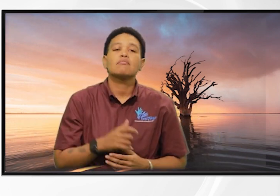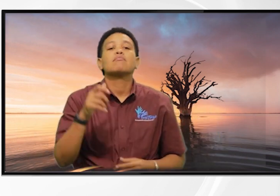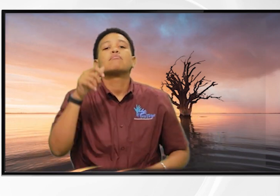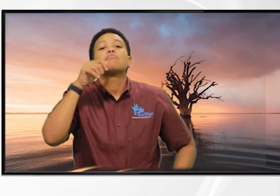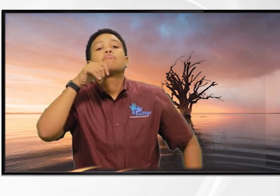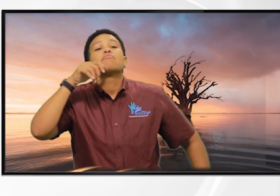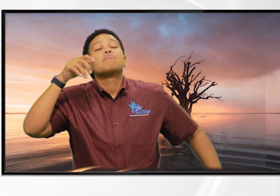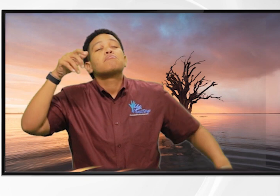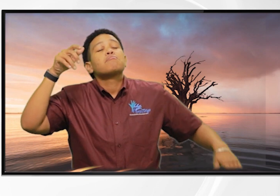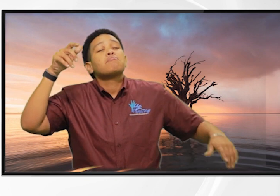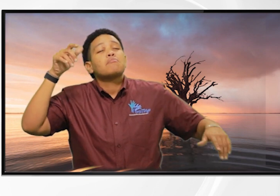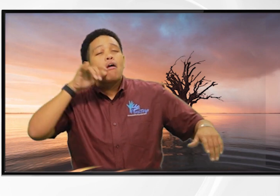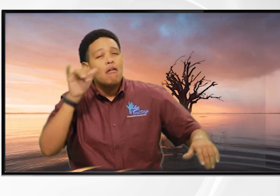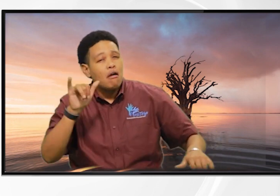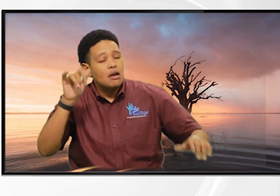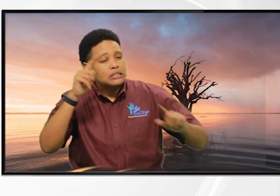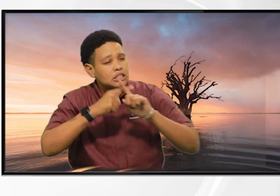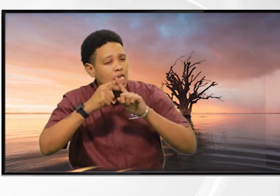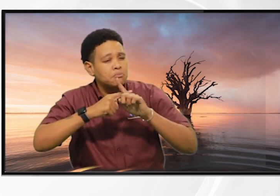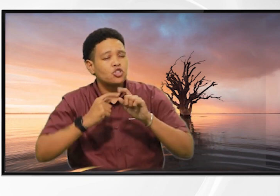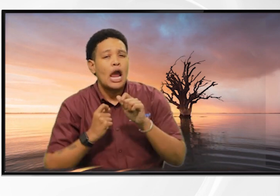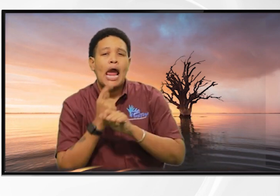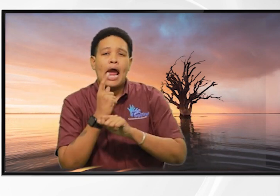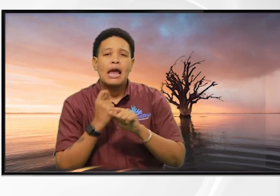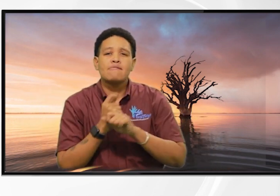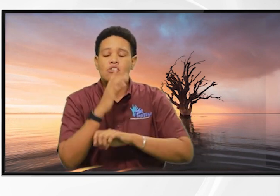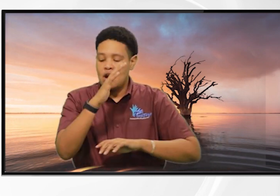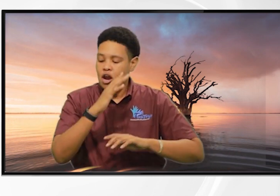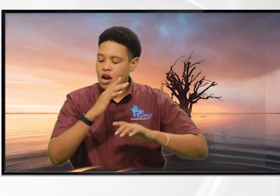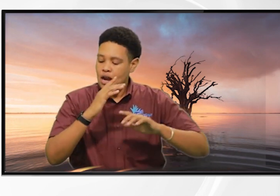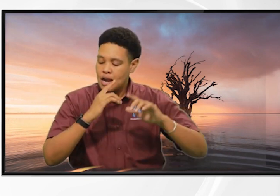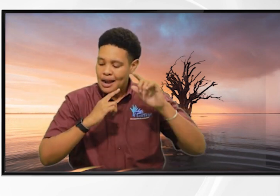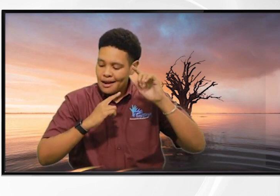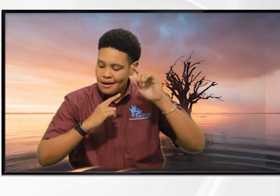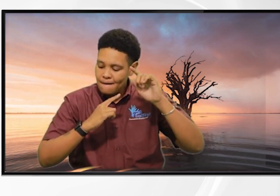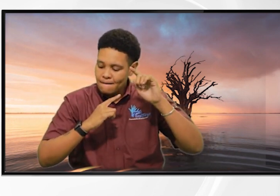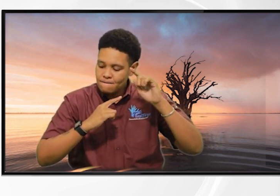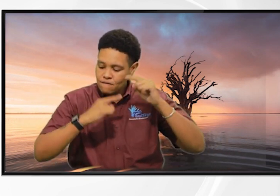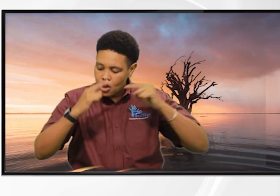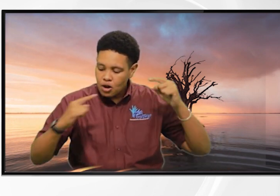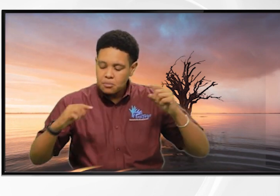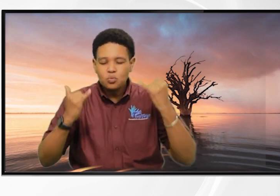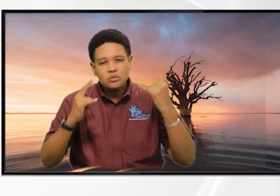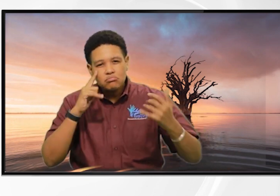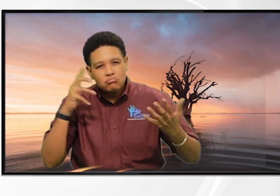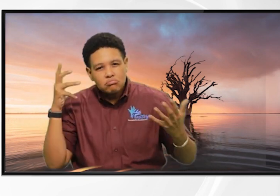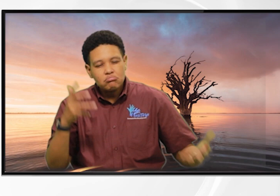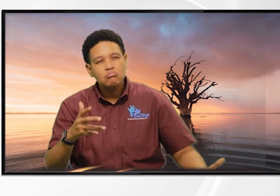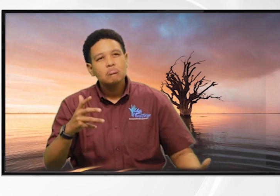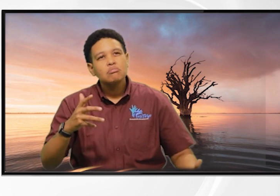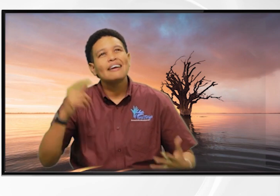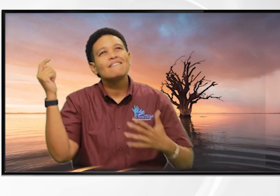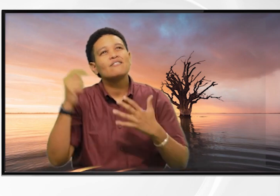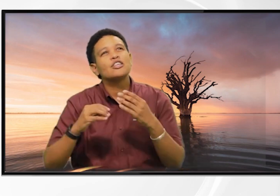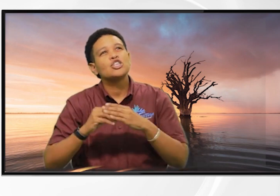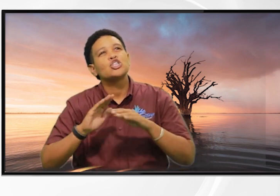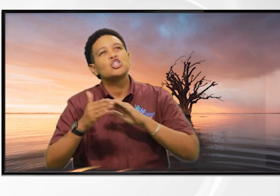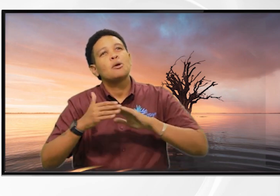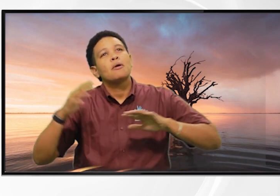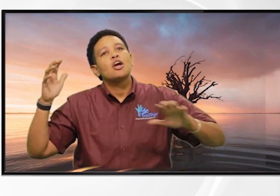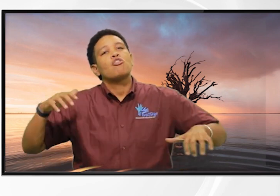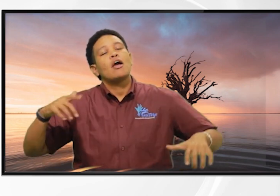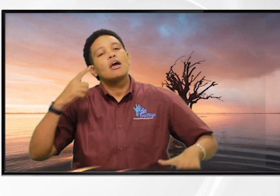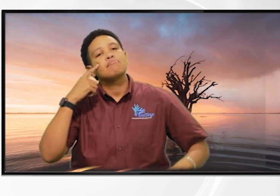Unlike temperatures, it is year-to-year variability which is the dominant feature in the Jamaican rainfall record, figure